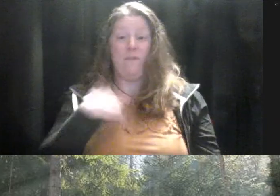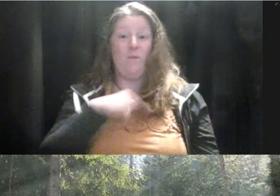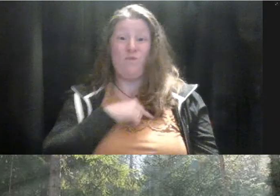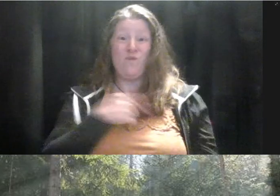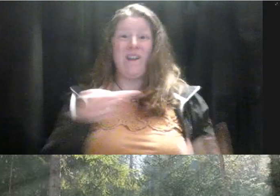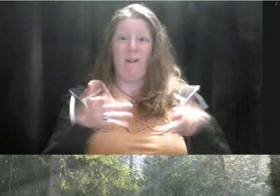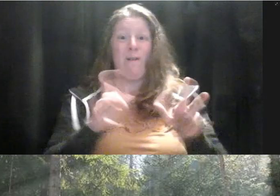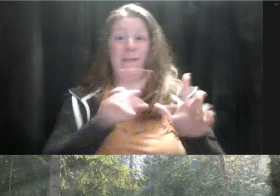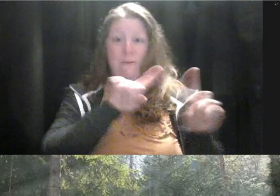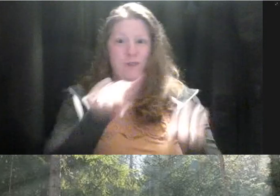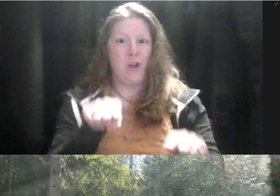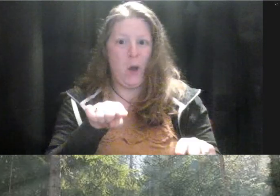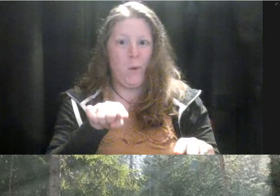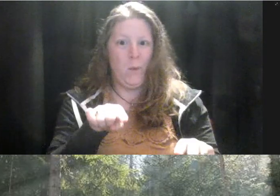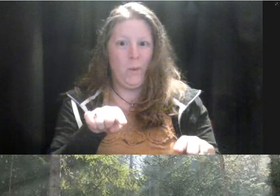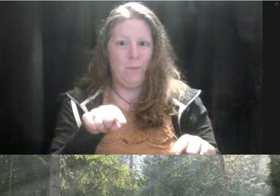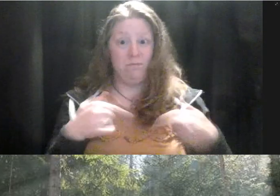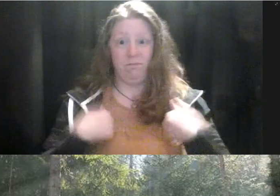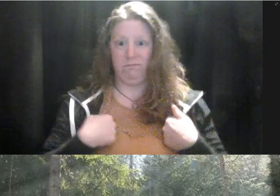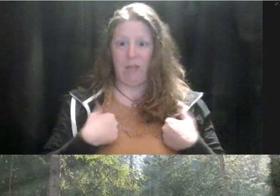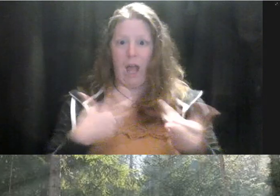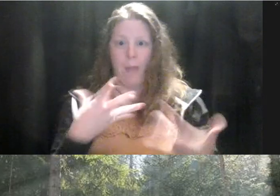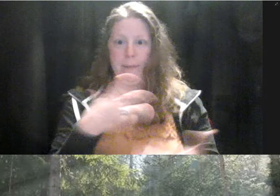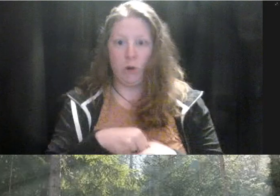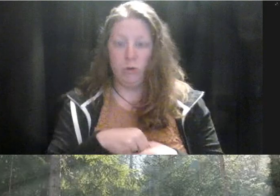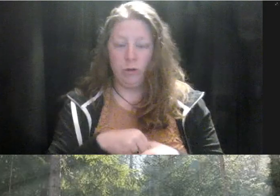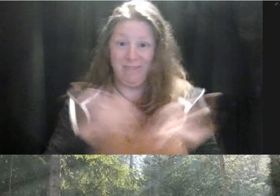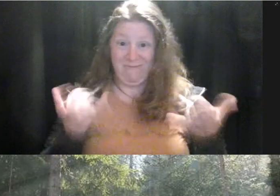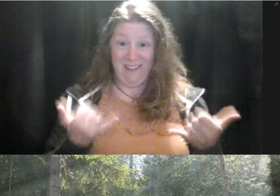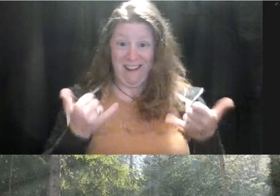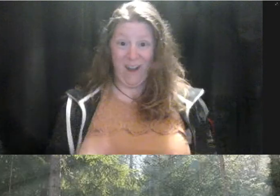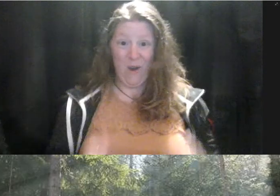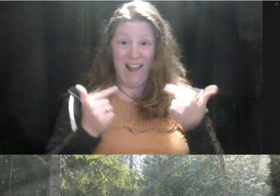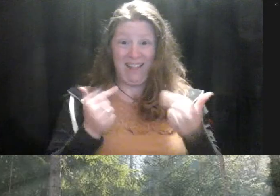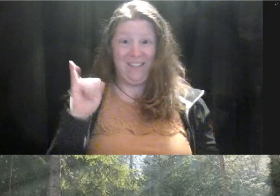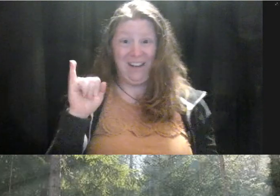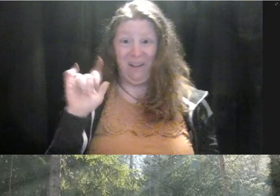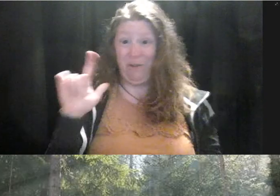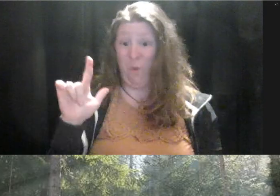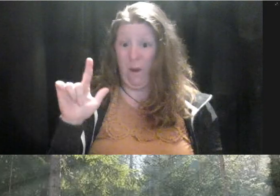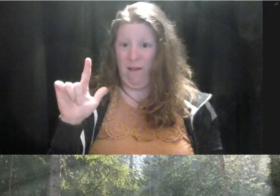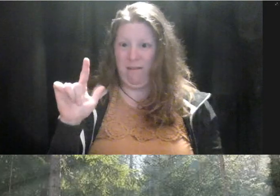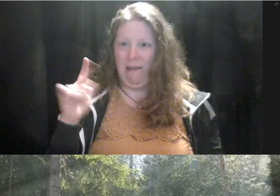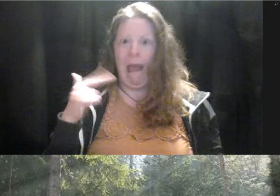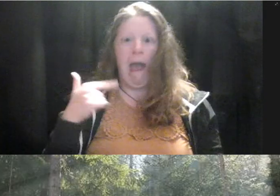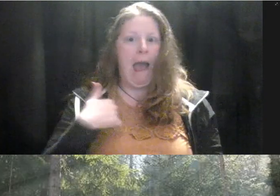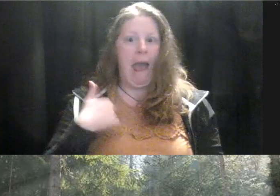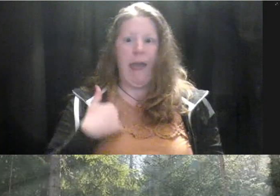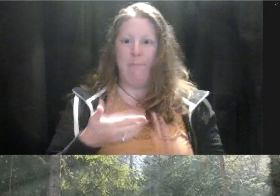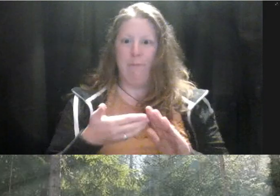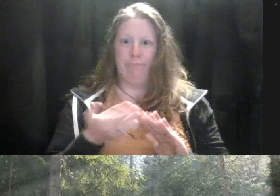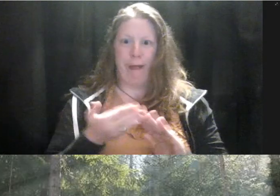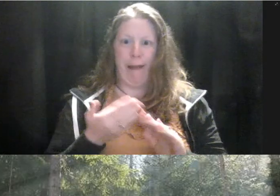Carolina can't tell us if we can come to camp. I'm included in that. Right now, I live in Illinois.